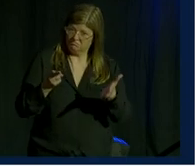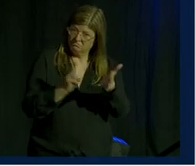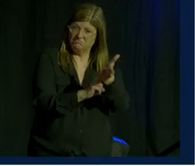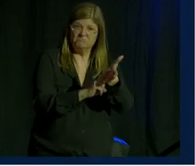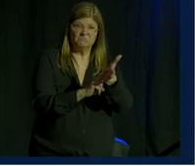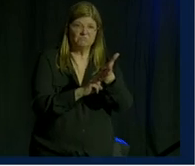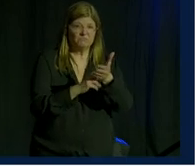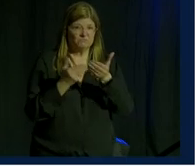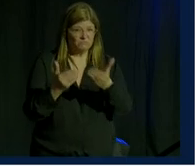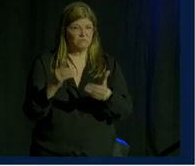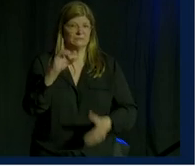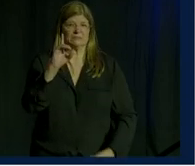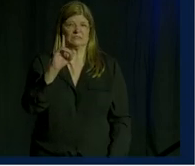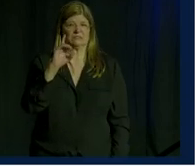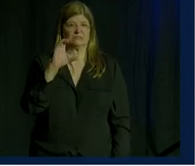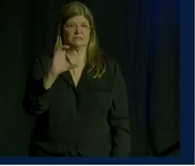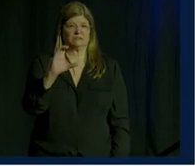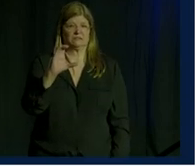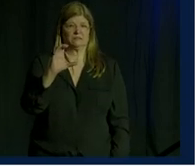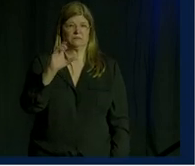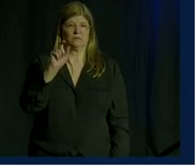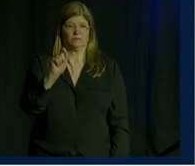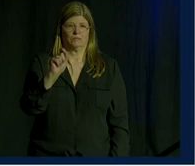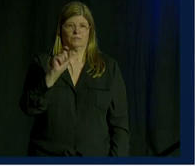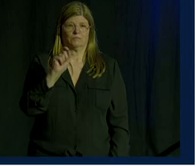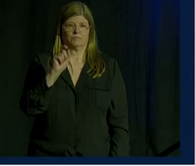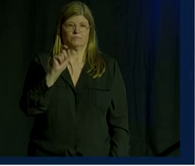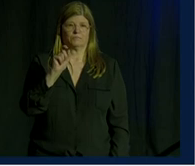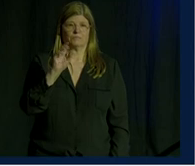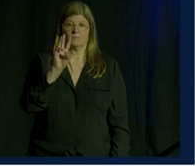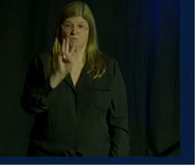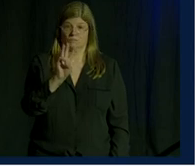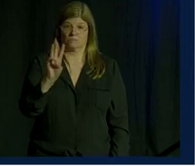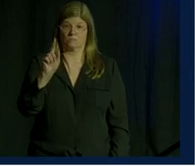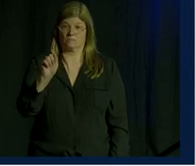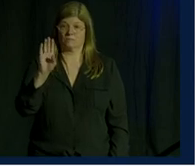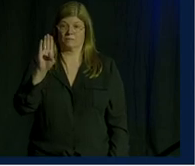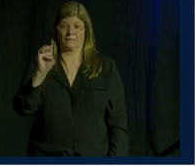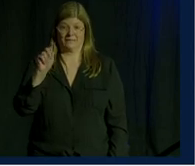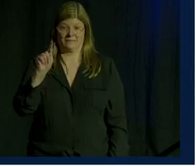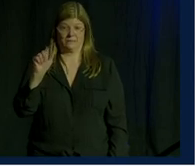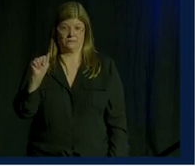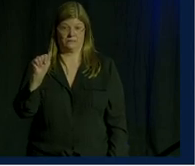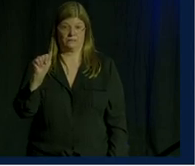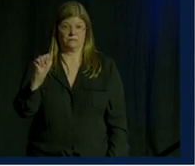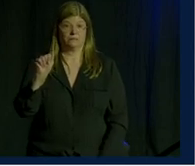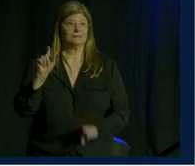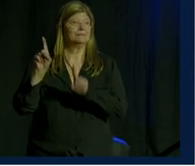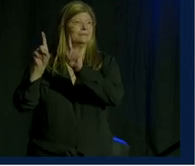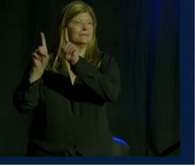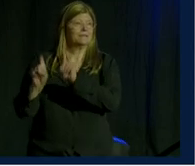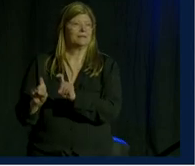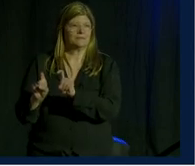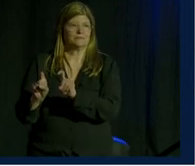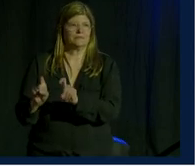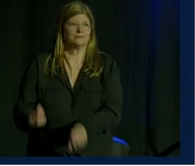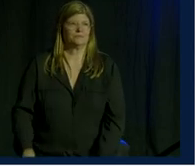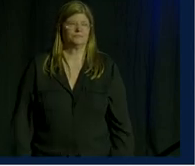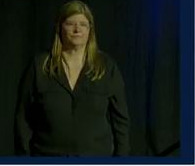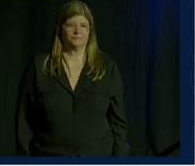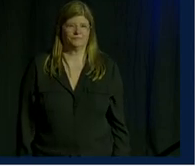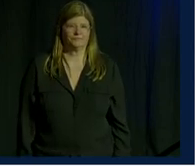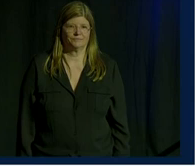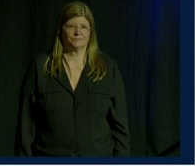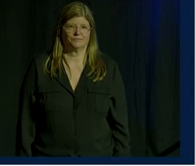to be part of the beta test, so you can provide feedback on the site before we formally launch. I would now like to introduce David